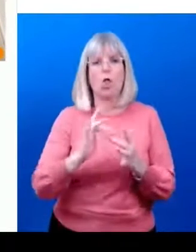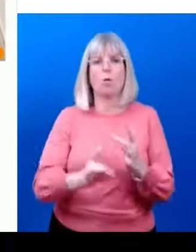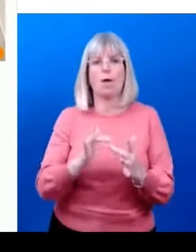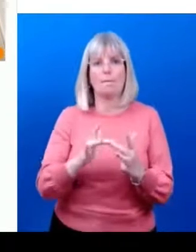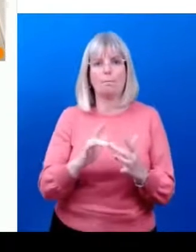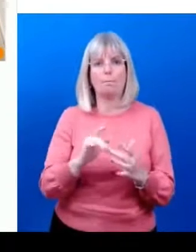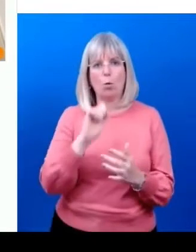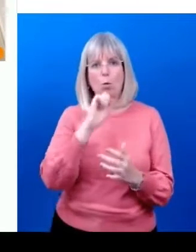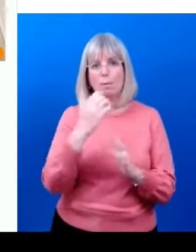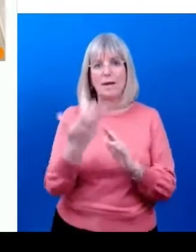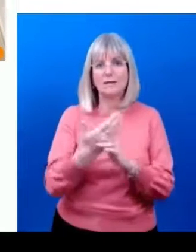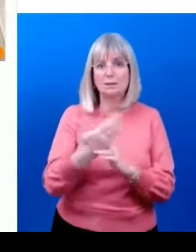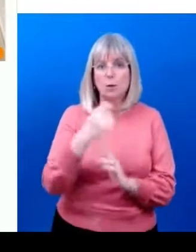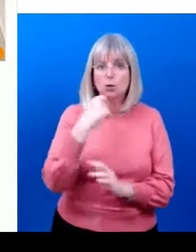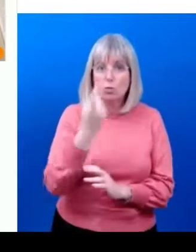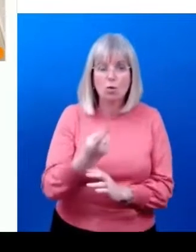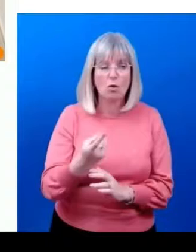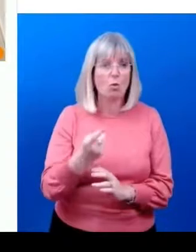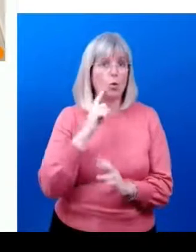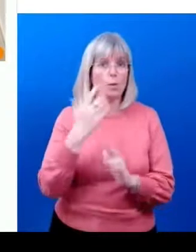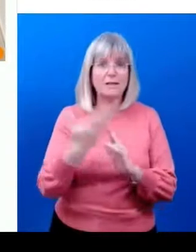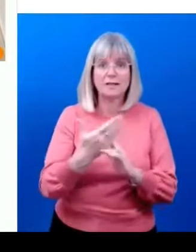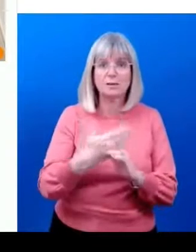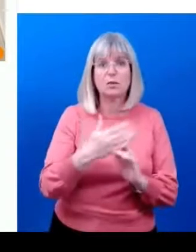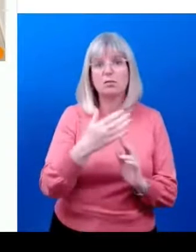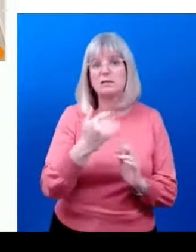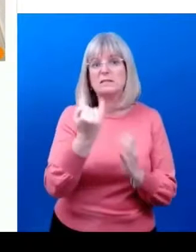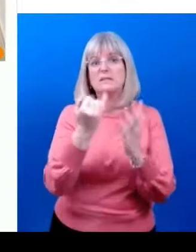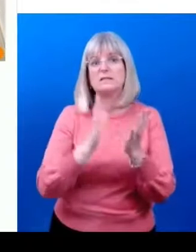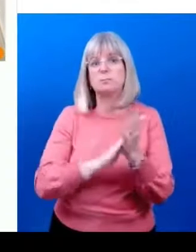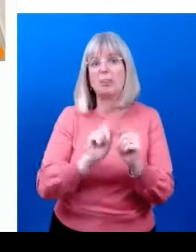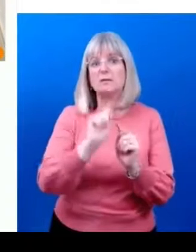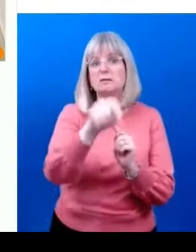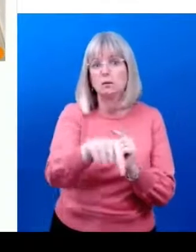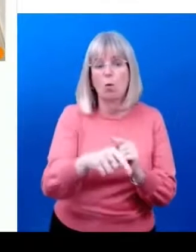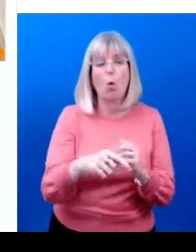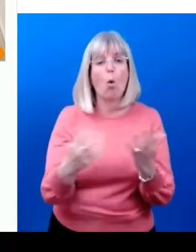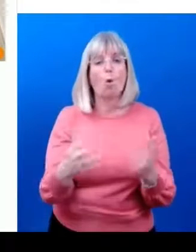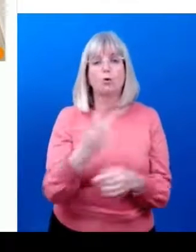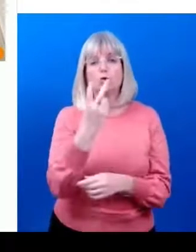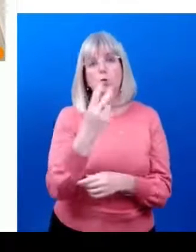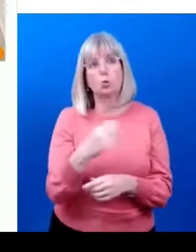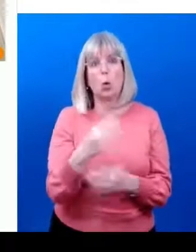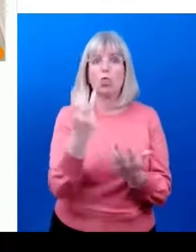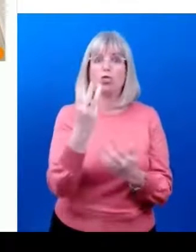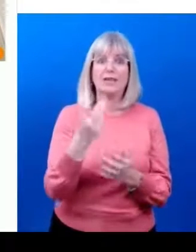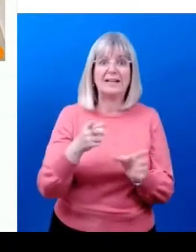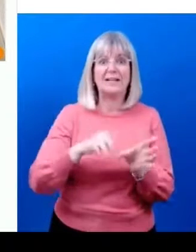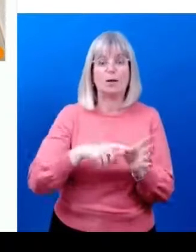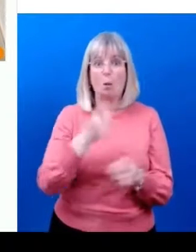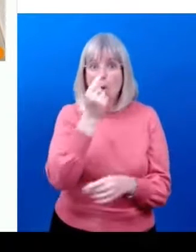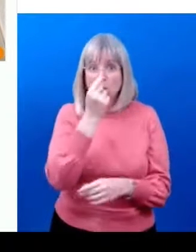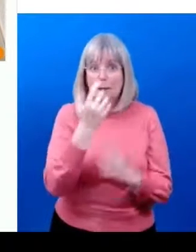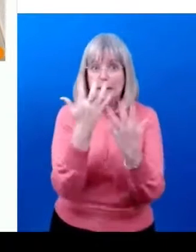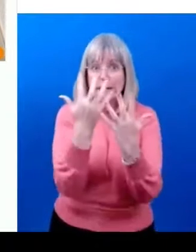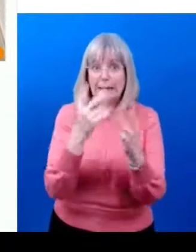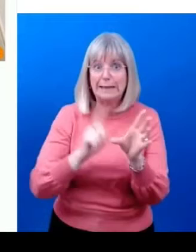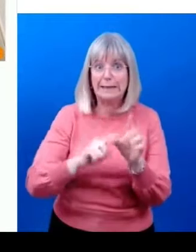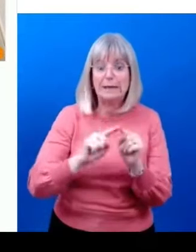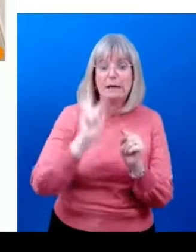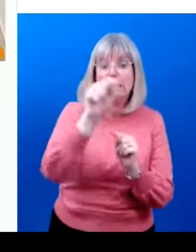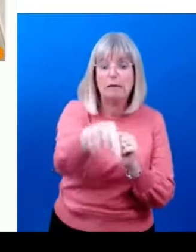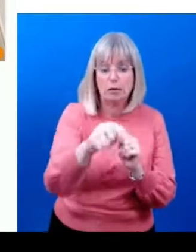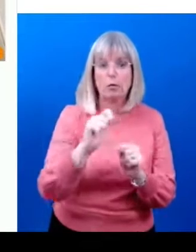3 months, but someone might go and watch it in 2 or 3 years, or even in 10 years. And you are building a